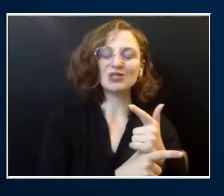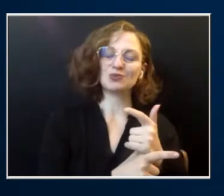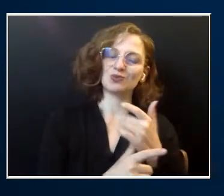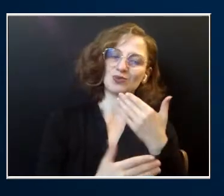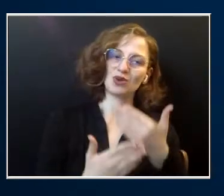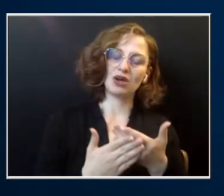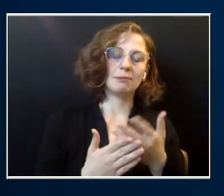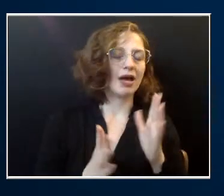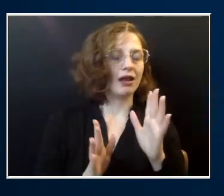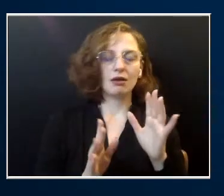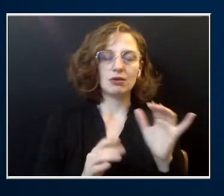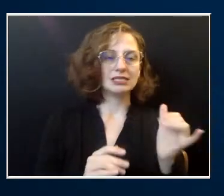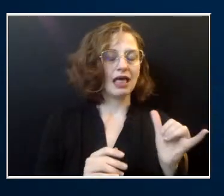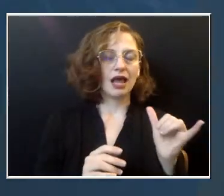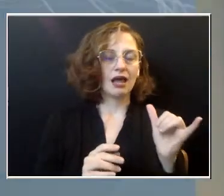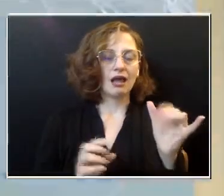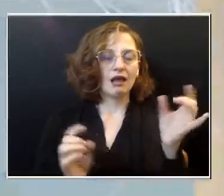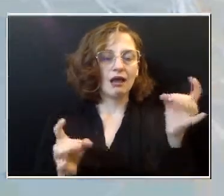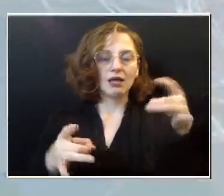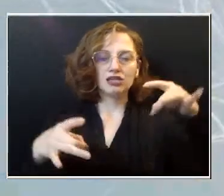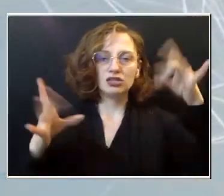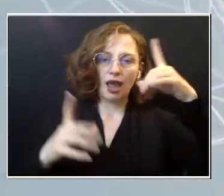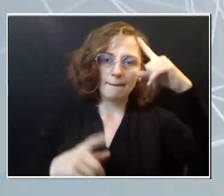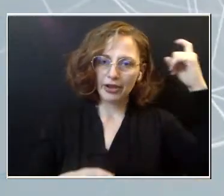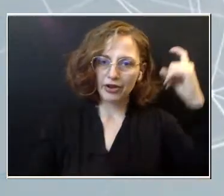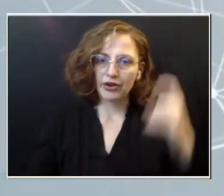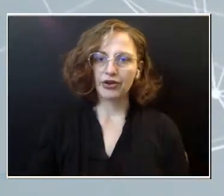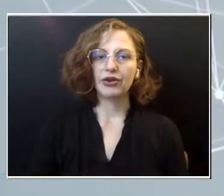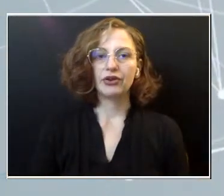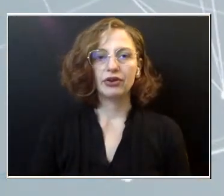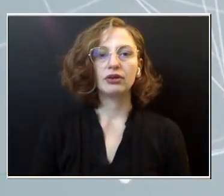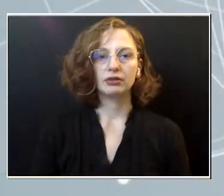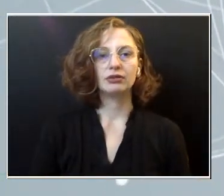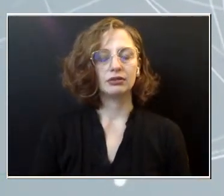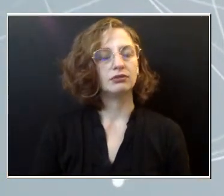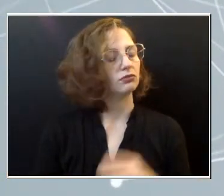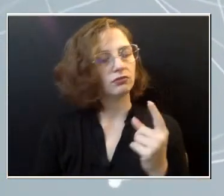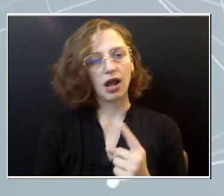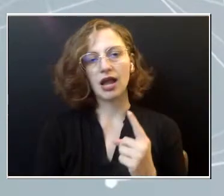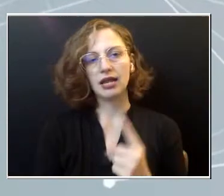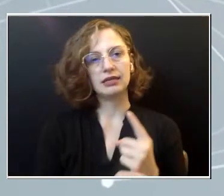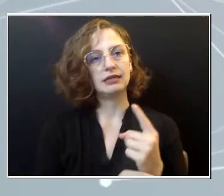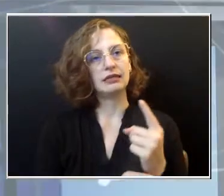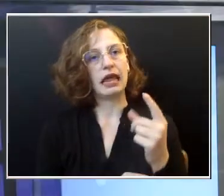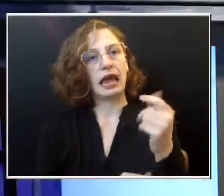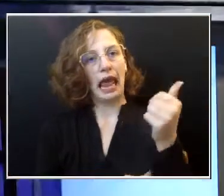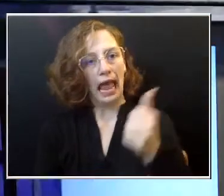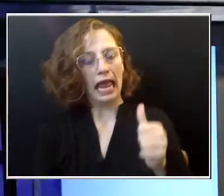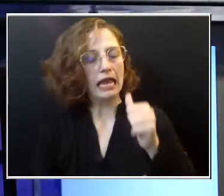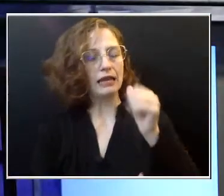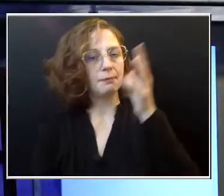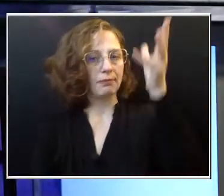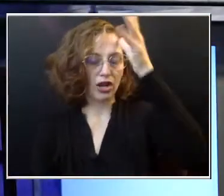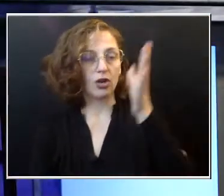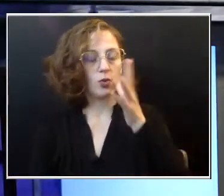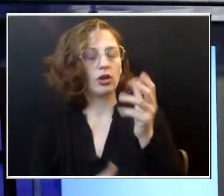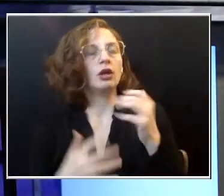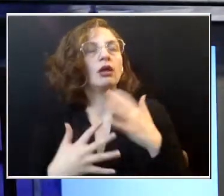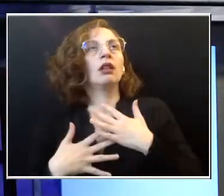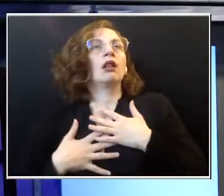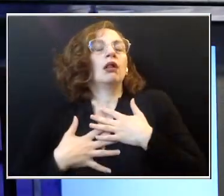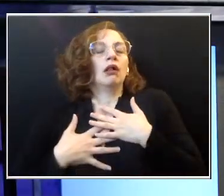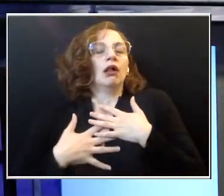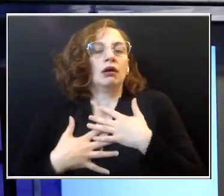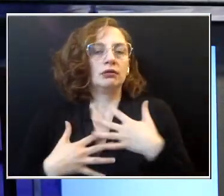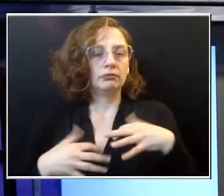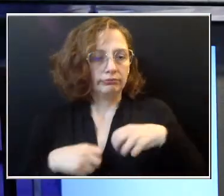nightmare. It is every parent's worst nightmare. And Dr. Sood, you're no stranger to that, because you have to talk to parents and help them kind of navigate